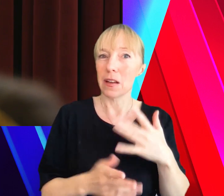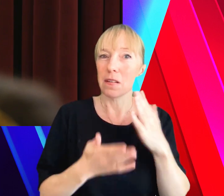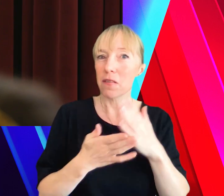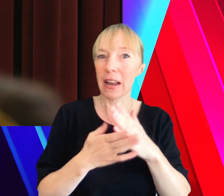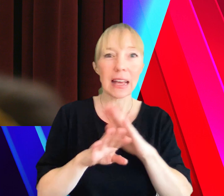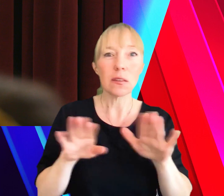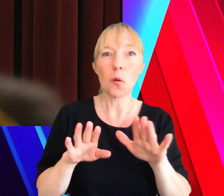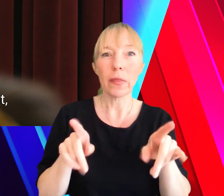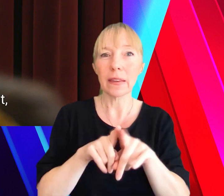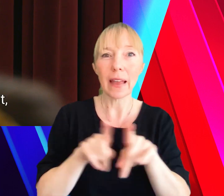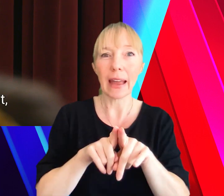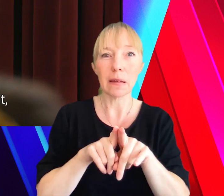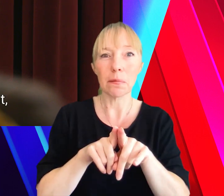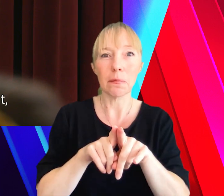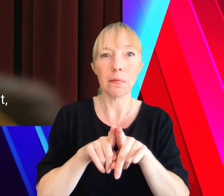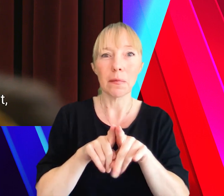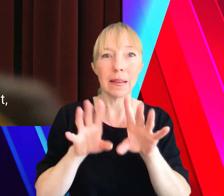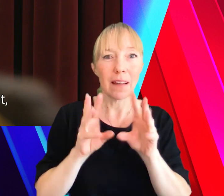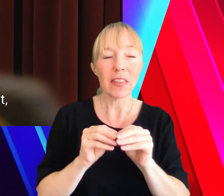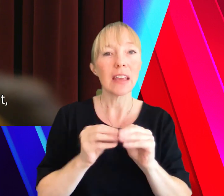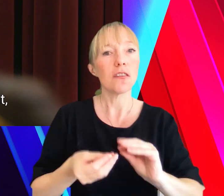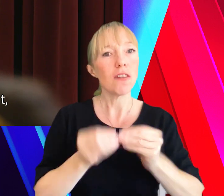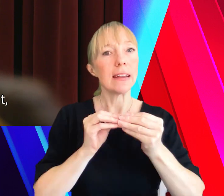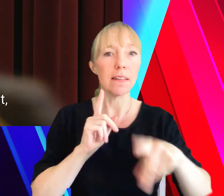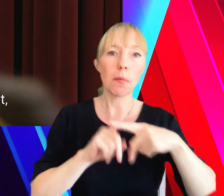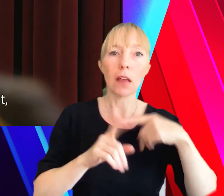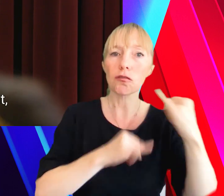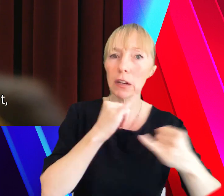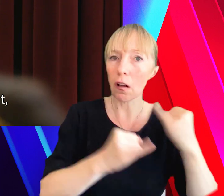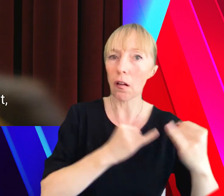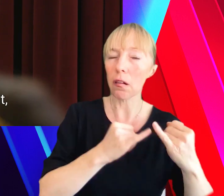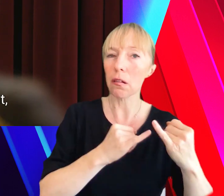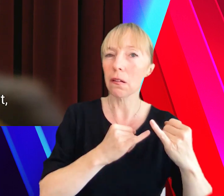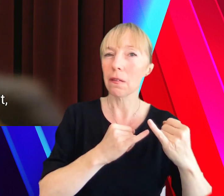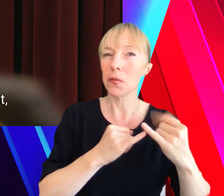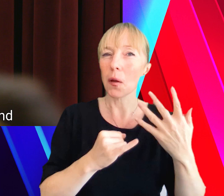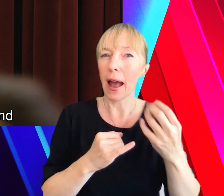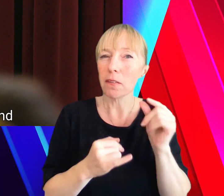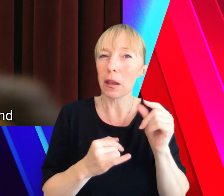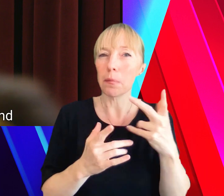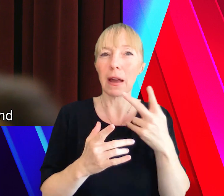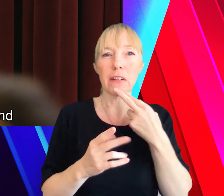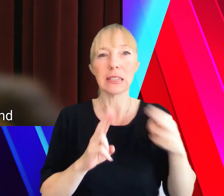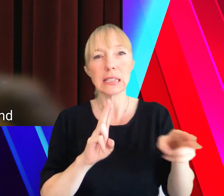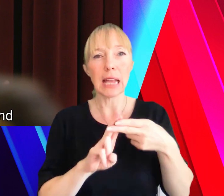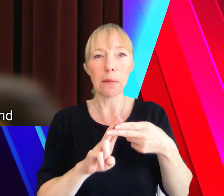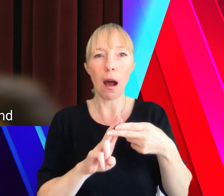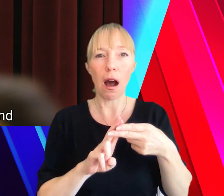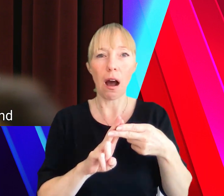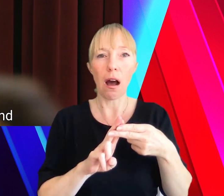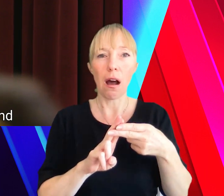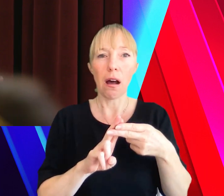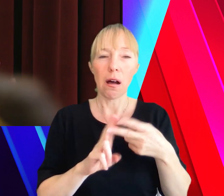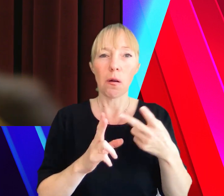Because from the sounds of it, it's not like everything we've talked about. Like, it's creative and it's still critical. So do you think there is like a stigma